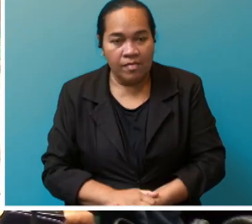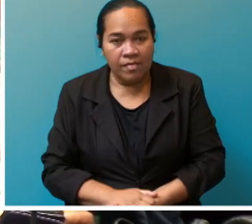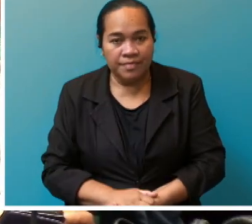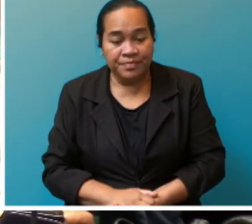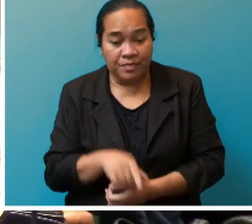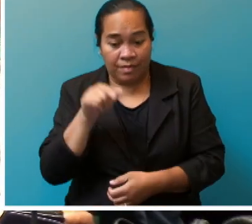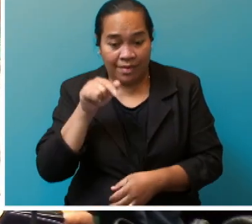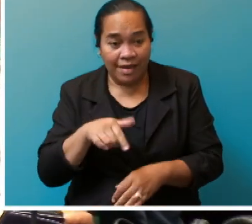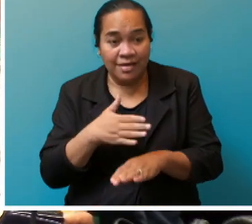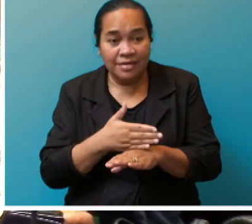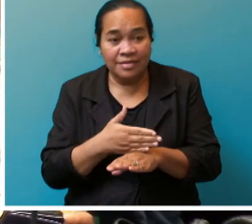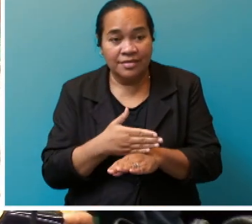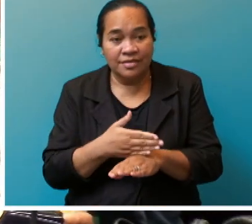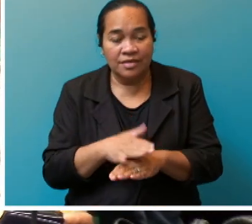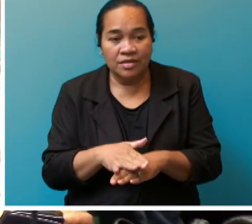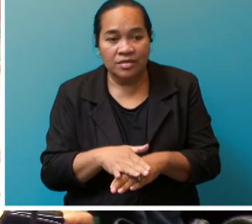new